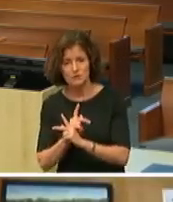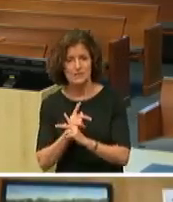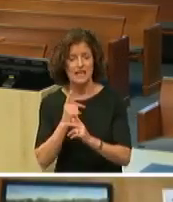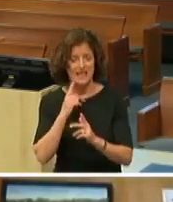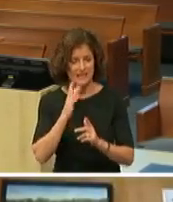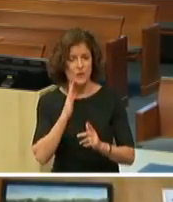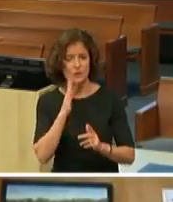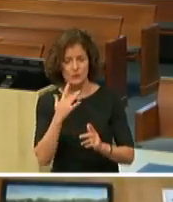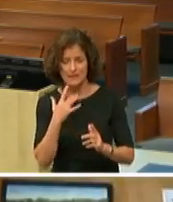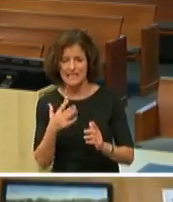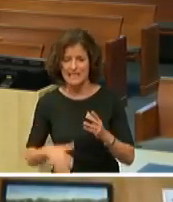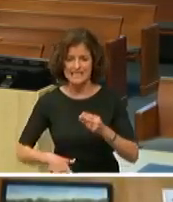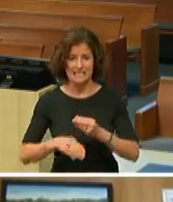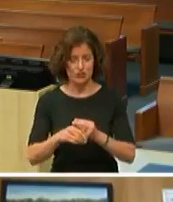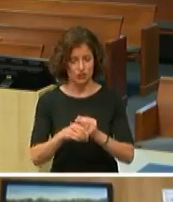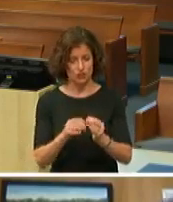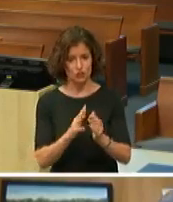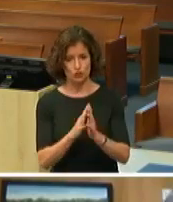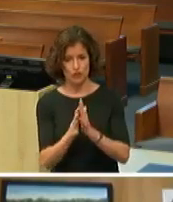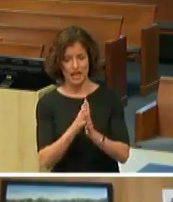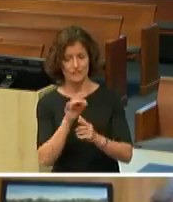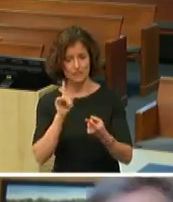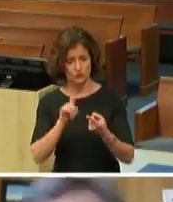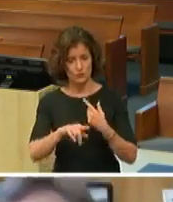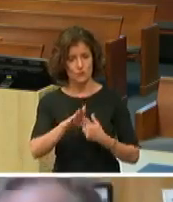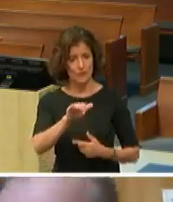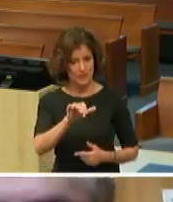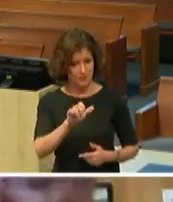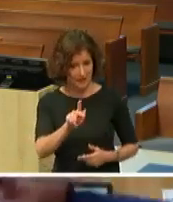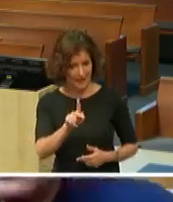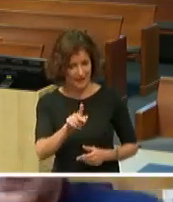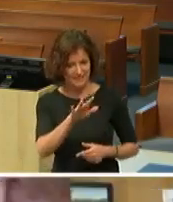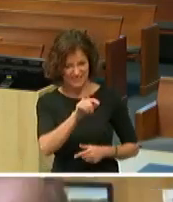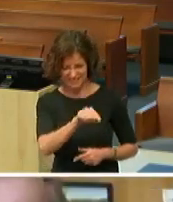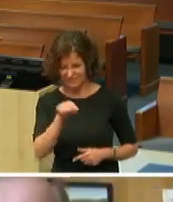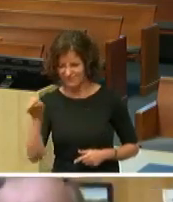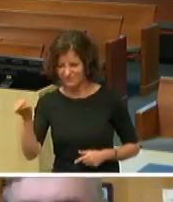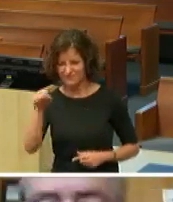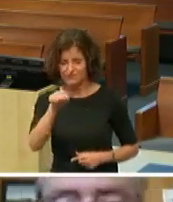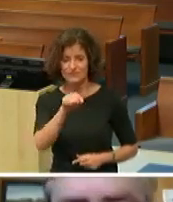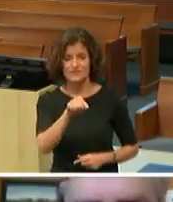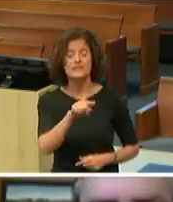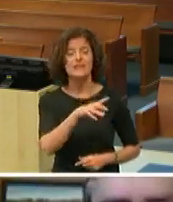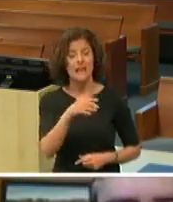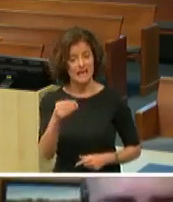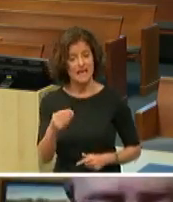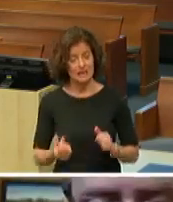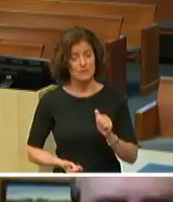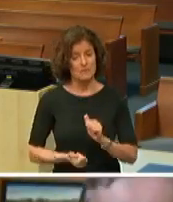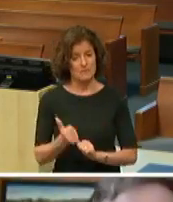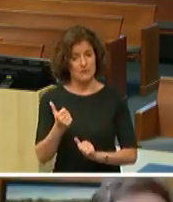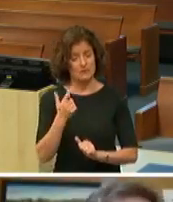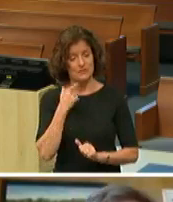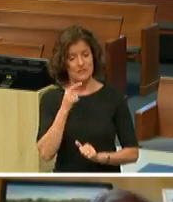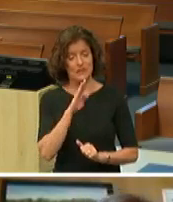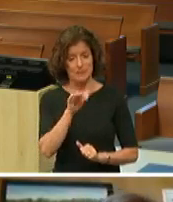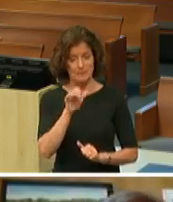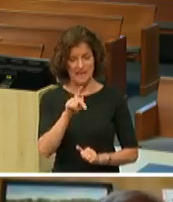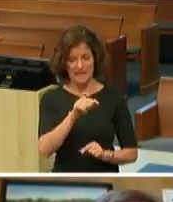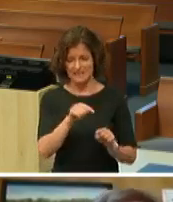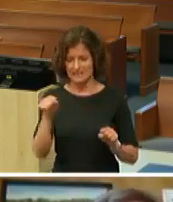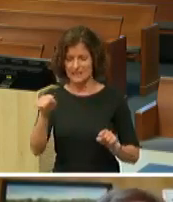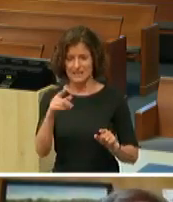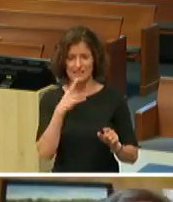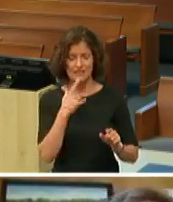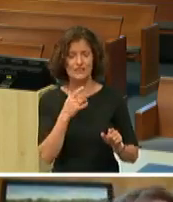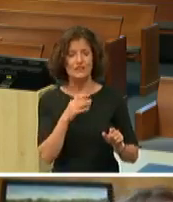additional traffic to their location, and that many of the locations, they have the individual